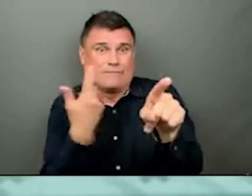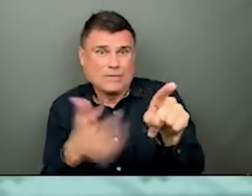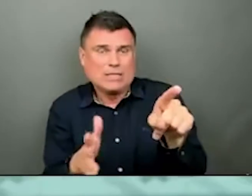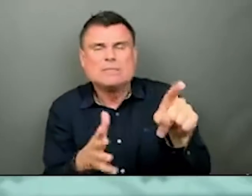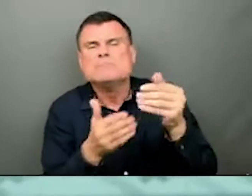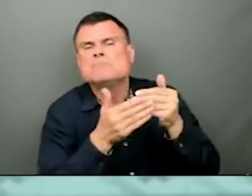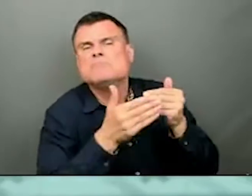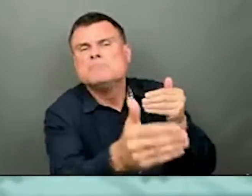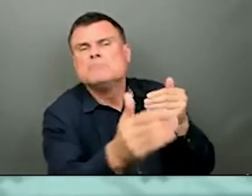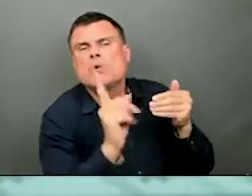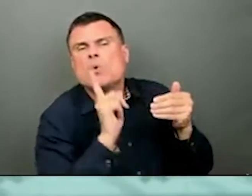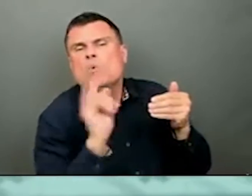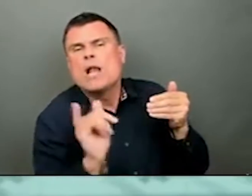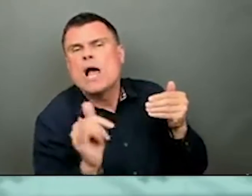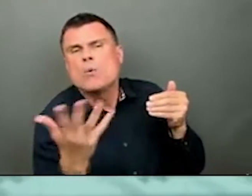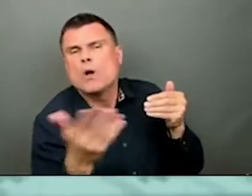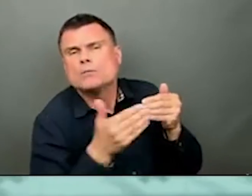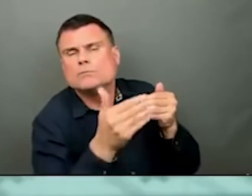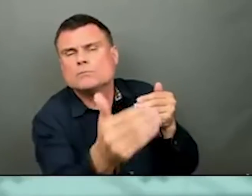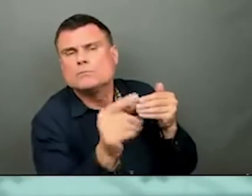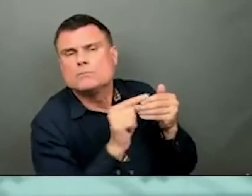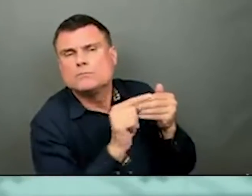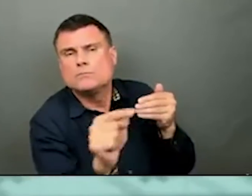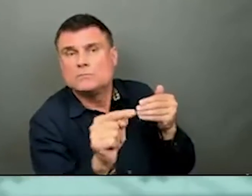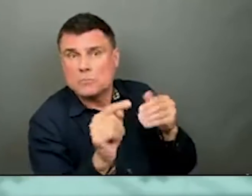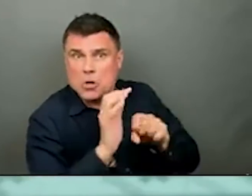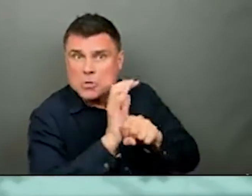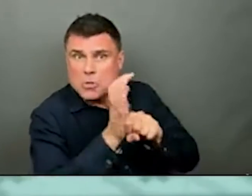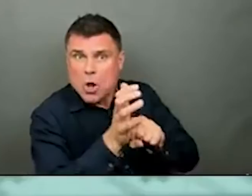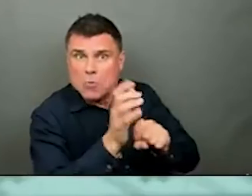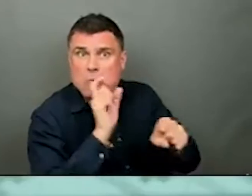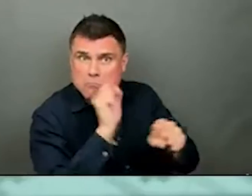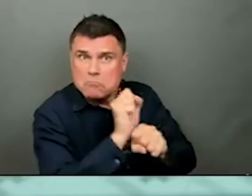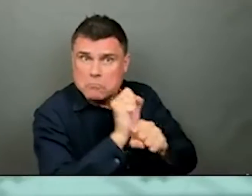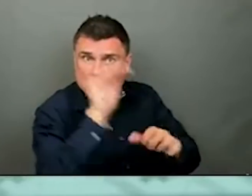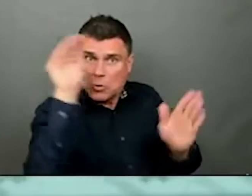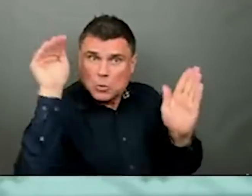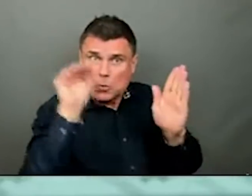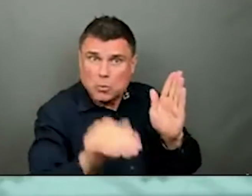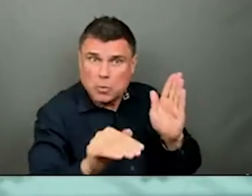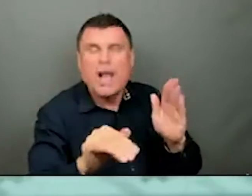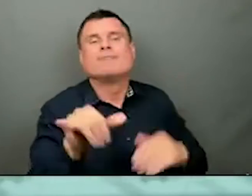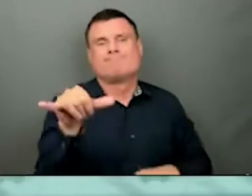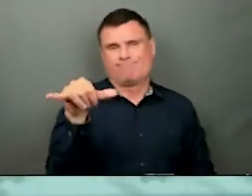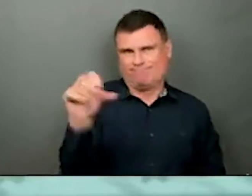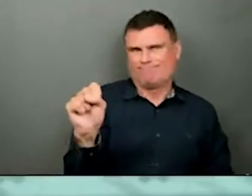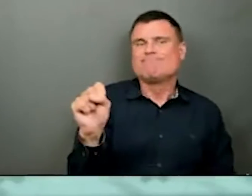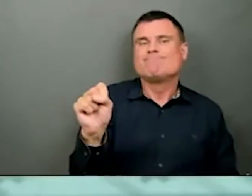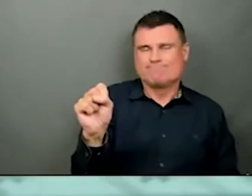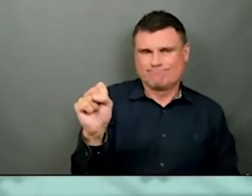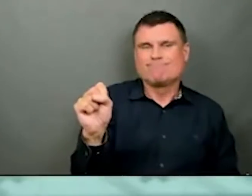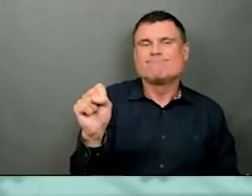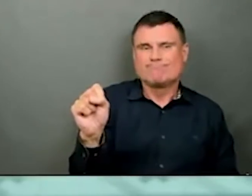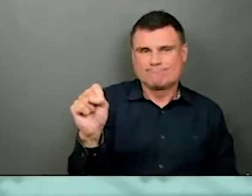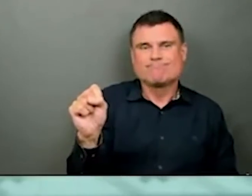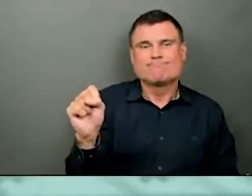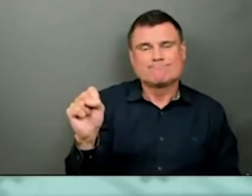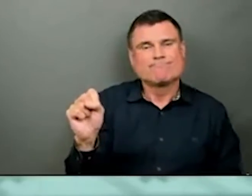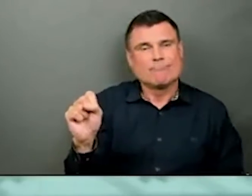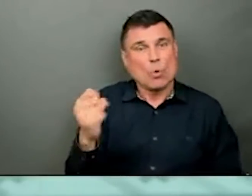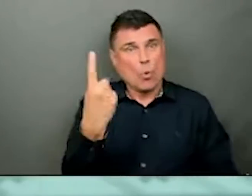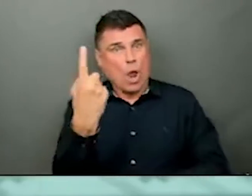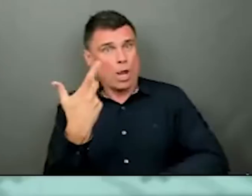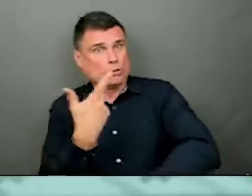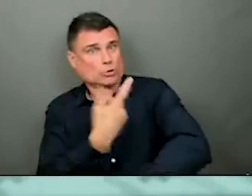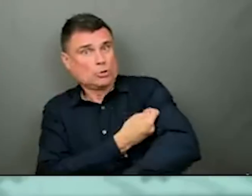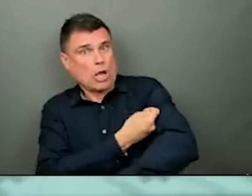into those settings. And so far, we continue to see very good protection from a single dose, as they did in the vaccine effectiveness